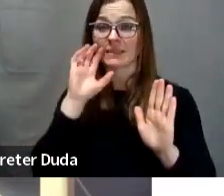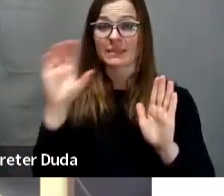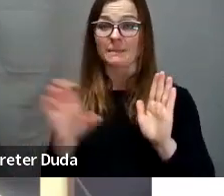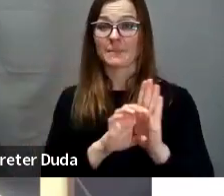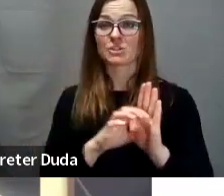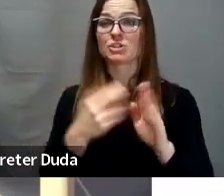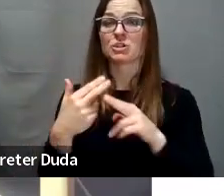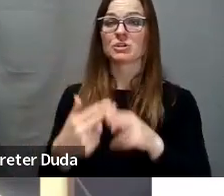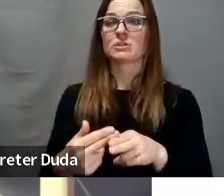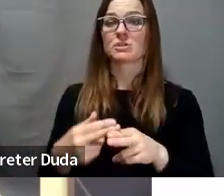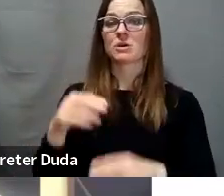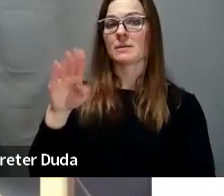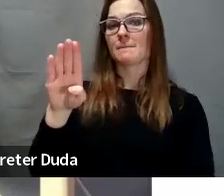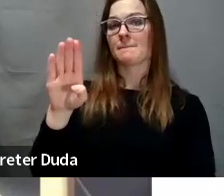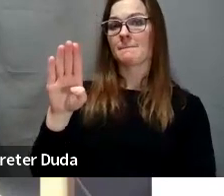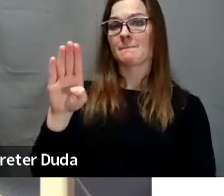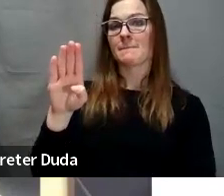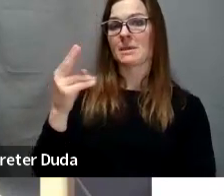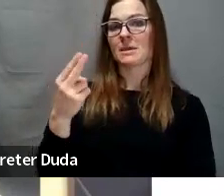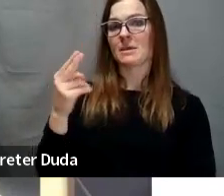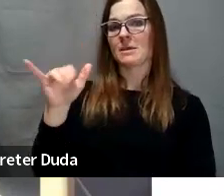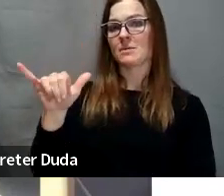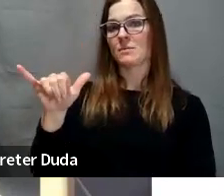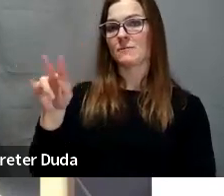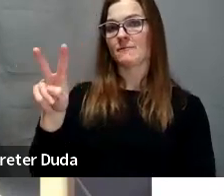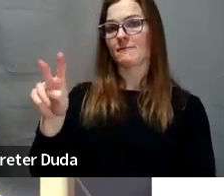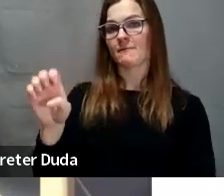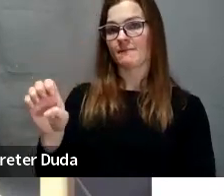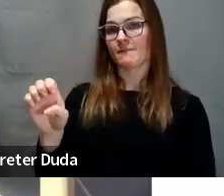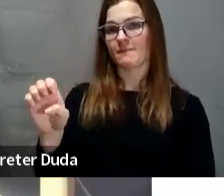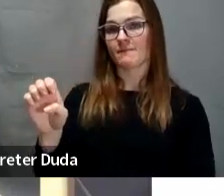by a company called Beehive. So what you do is you attach